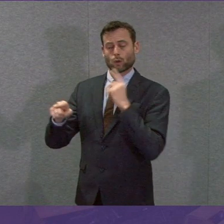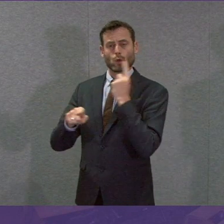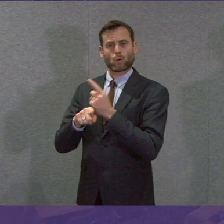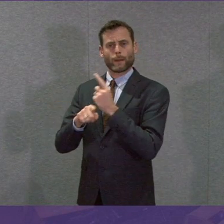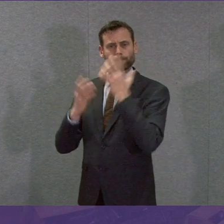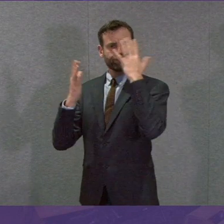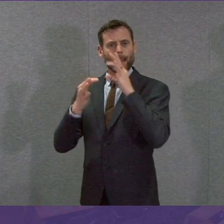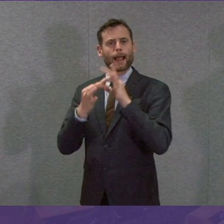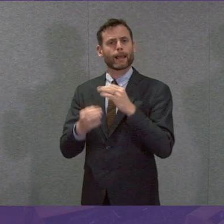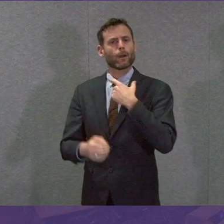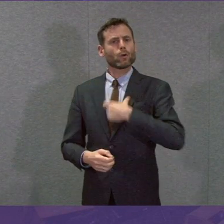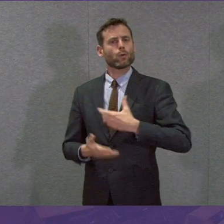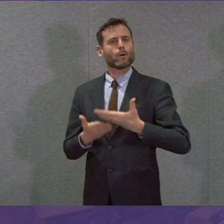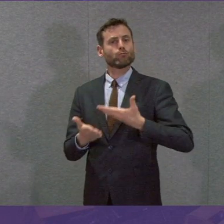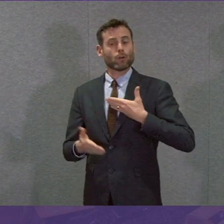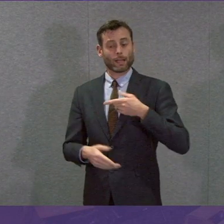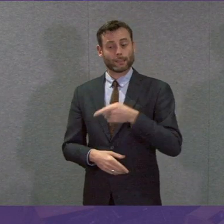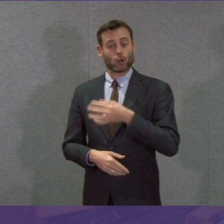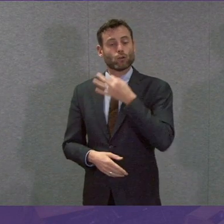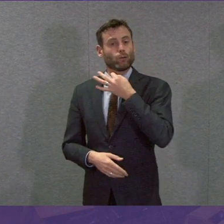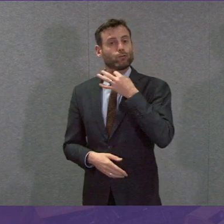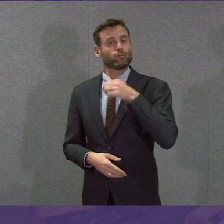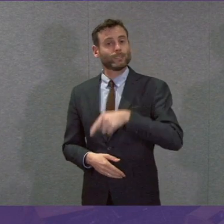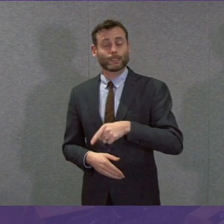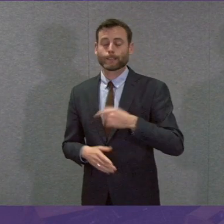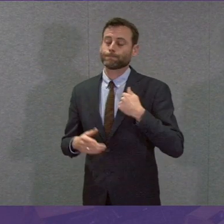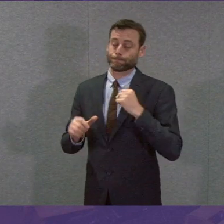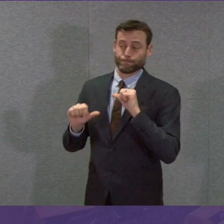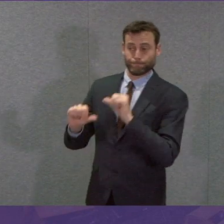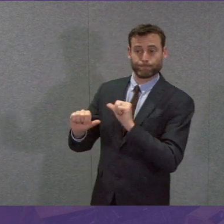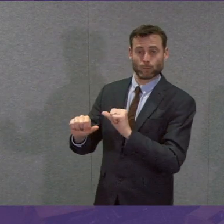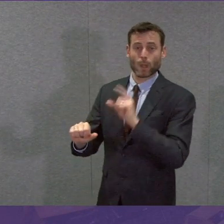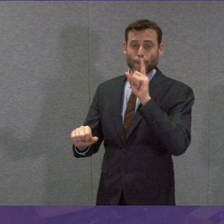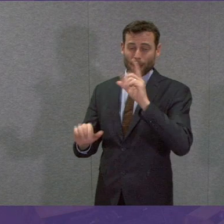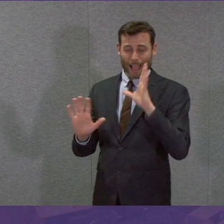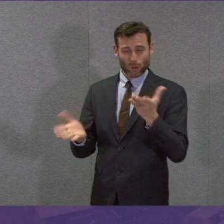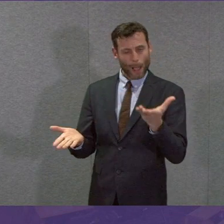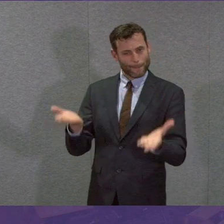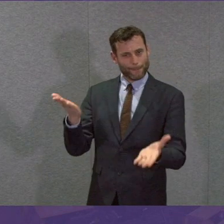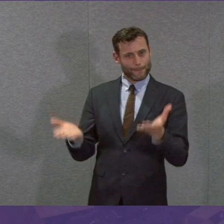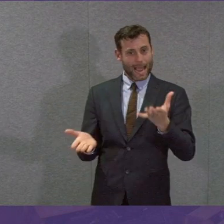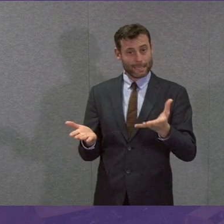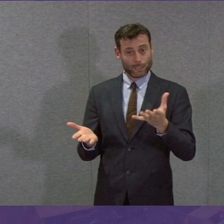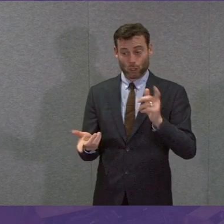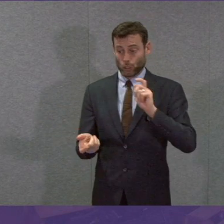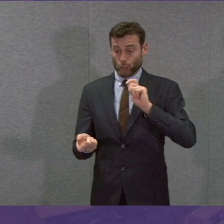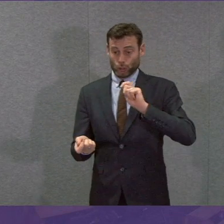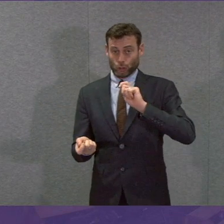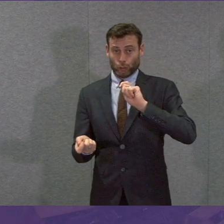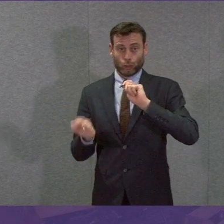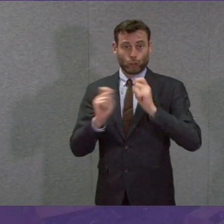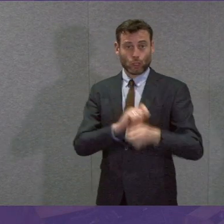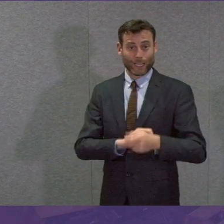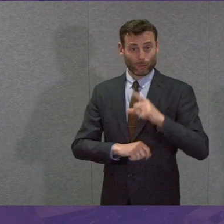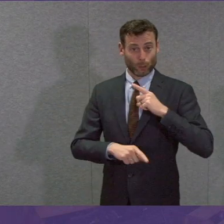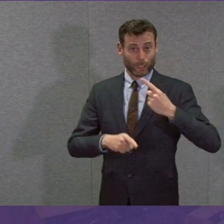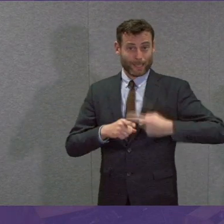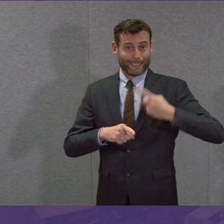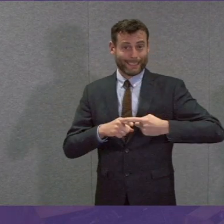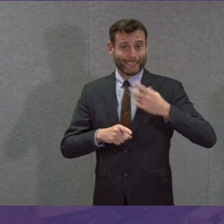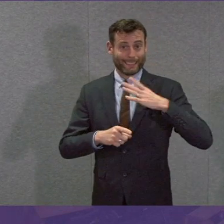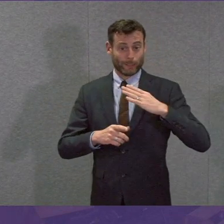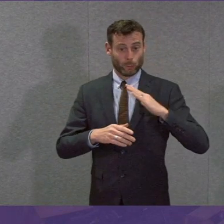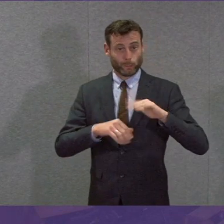aspect, I appreciate what he says. But as I indicated in my statement, we have to balance that, the requirement to act with urgency, with a